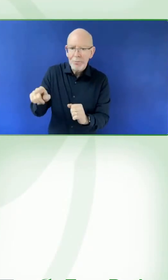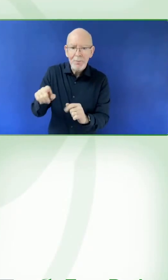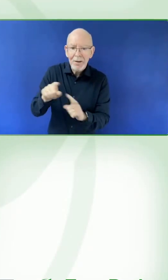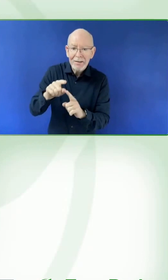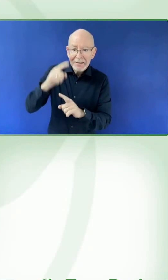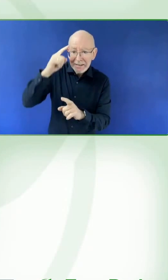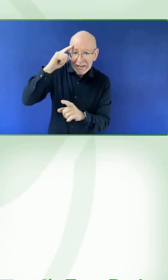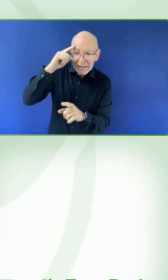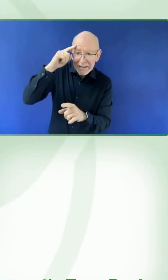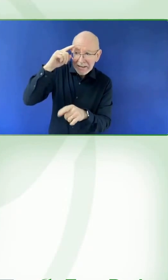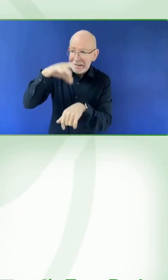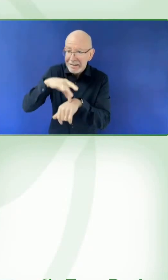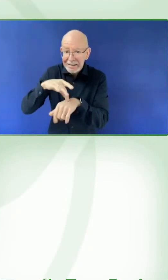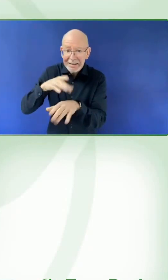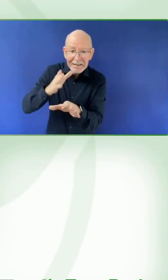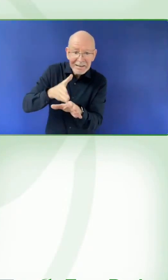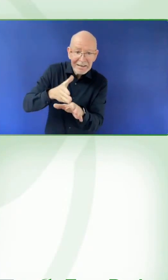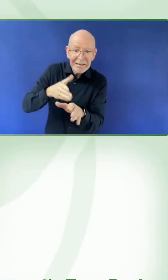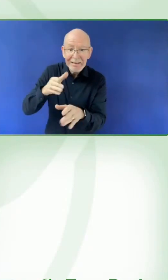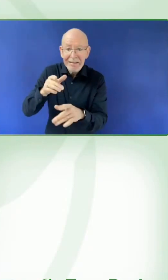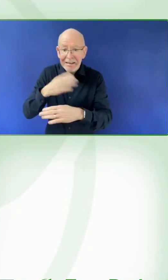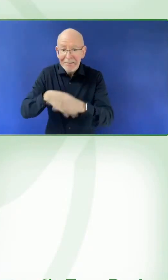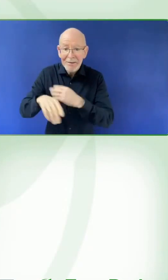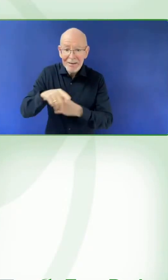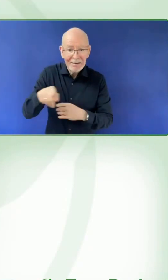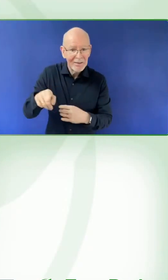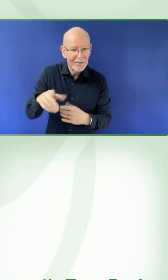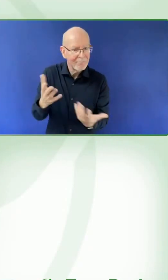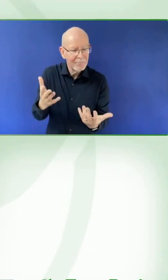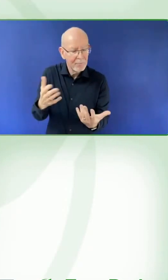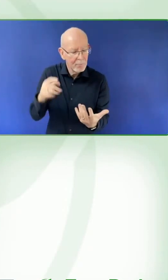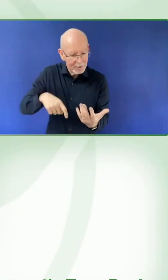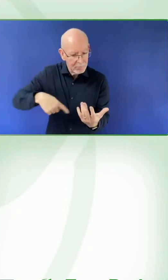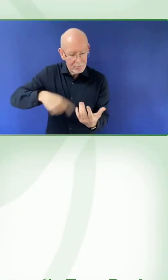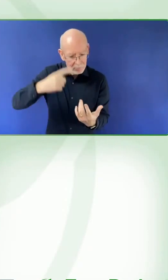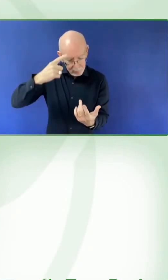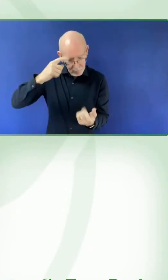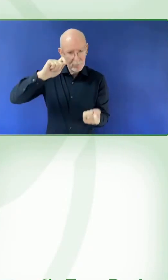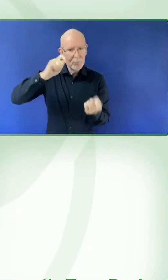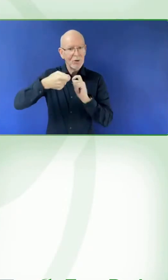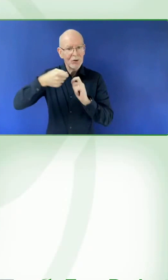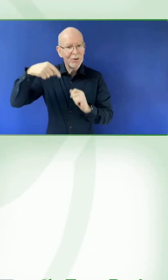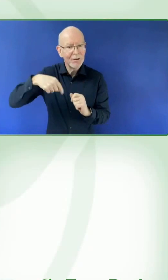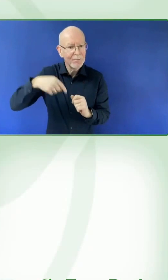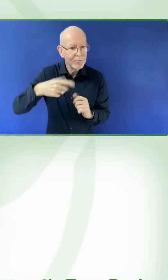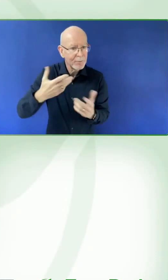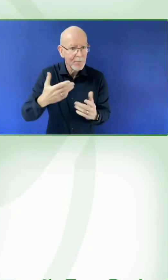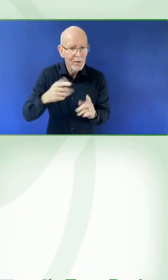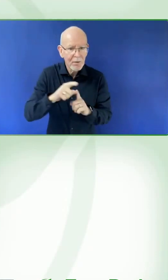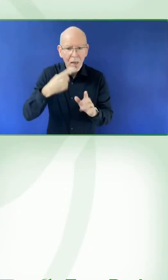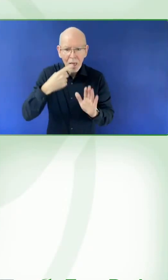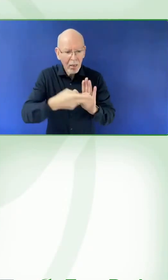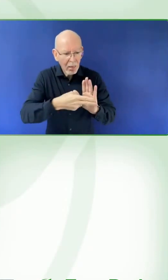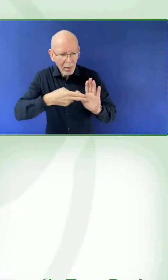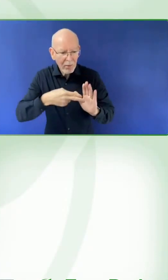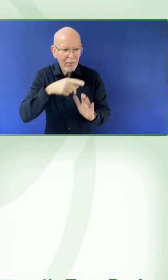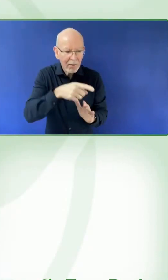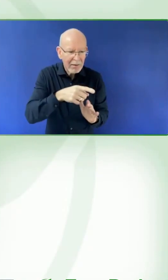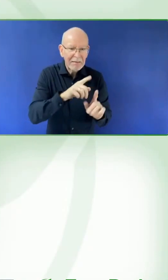comprehensive sexual education, and barriers to access sexual and reproductive health services.